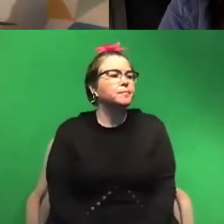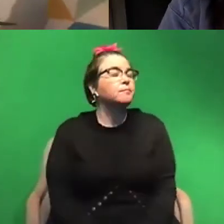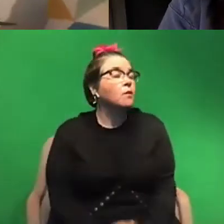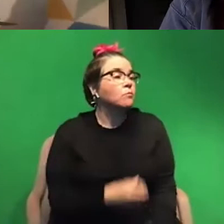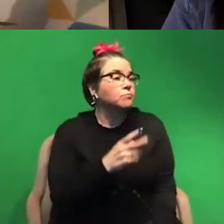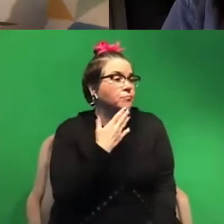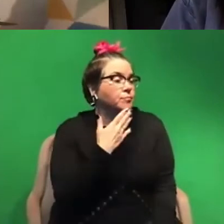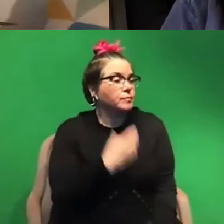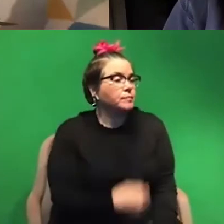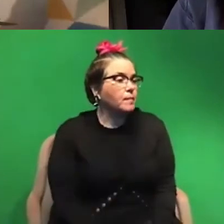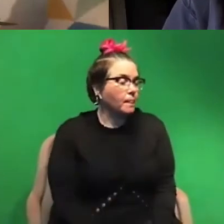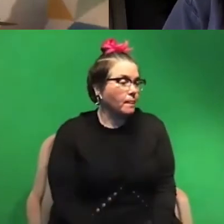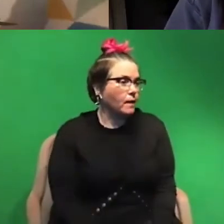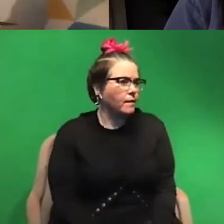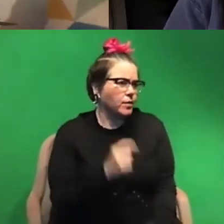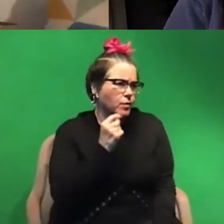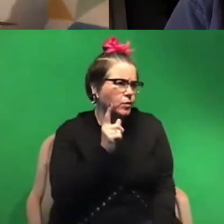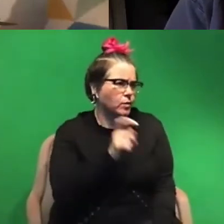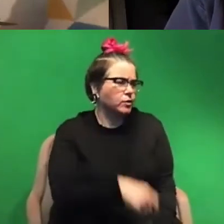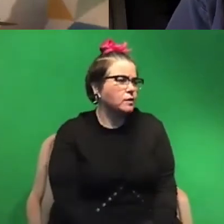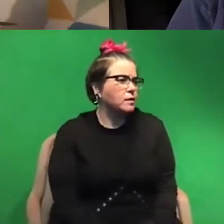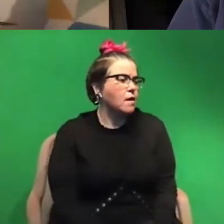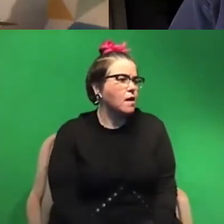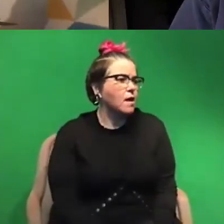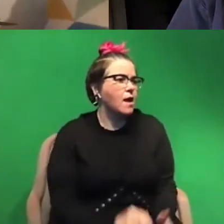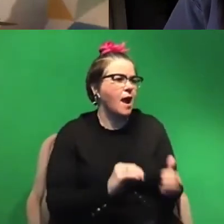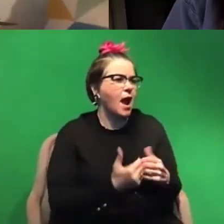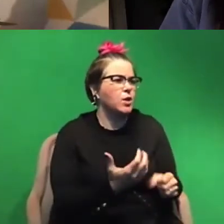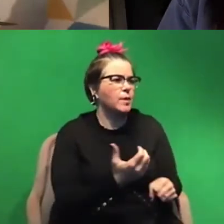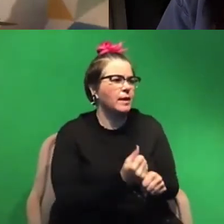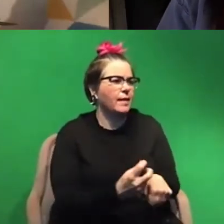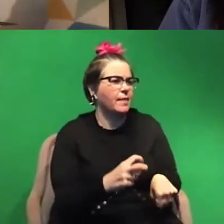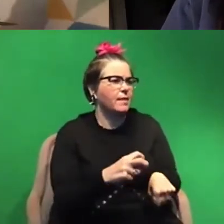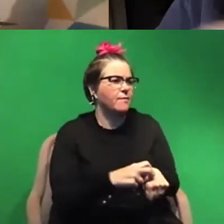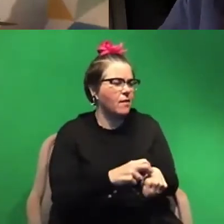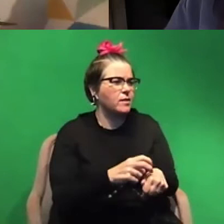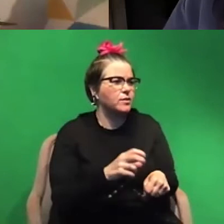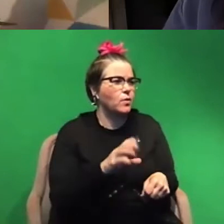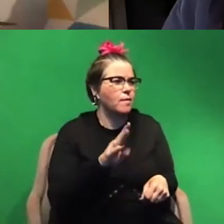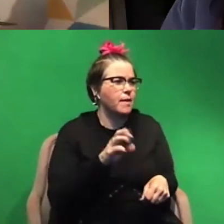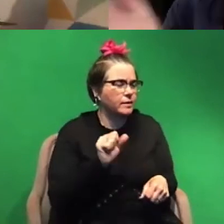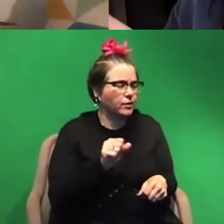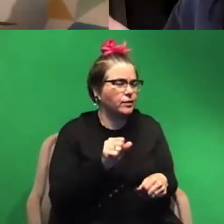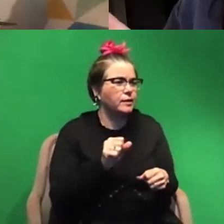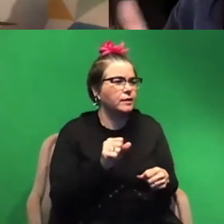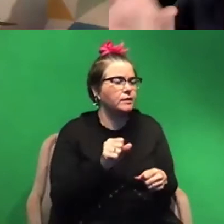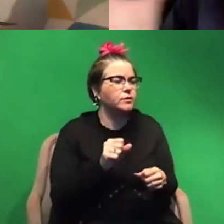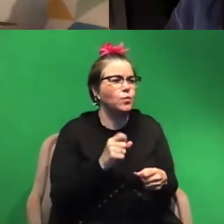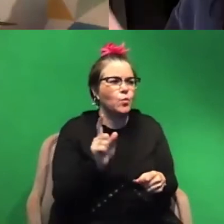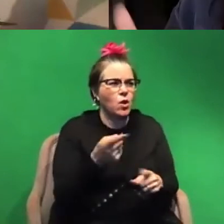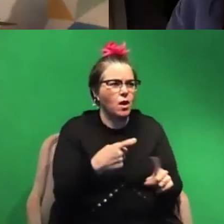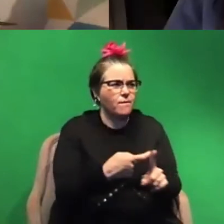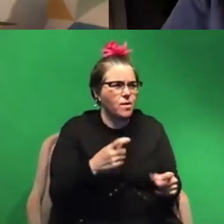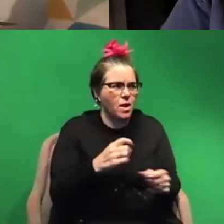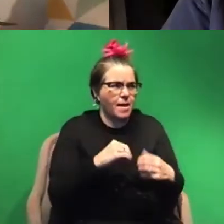Let's see. Here's a cool question. How do you get the virus or the bacteria to then make vaccines? Like, where do they come from? How do you